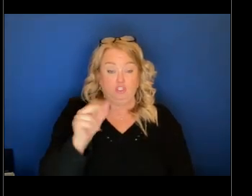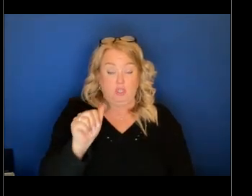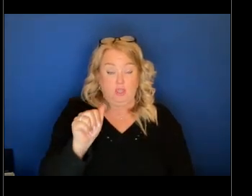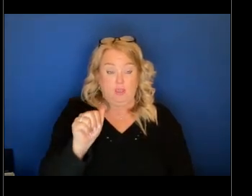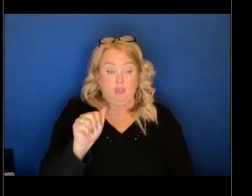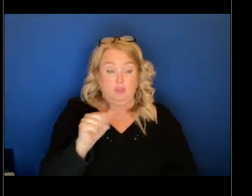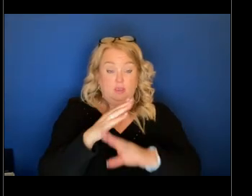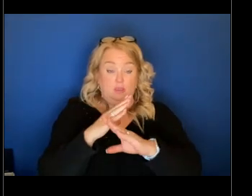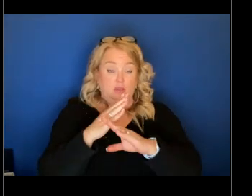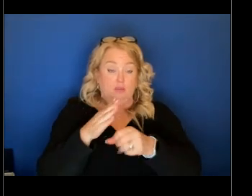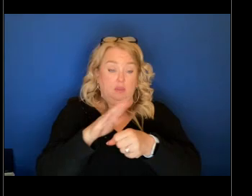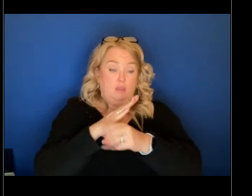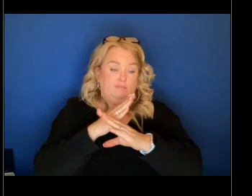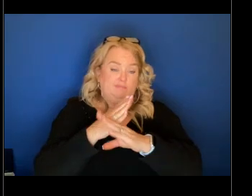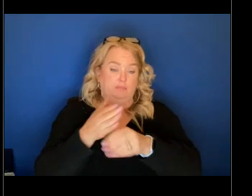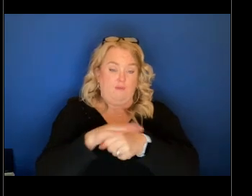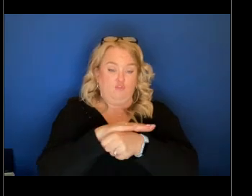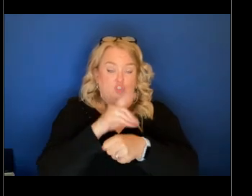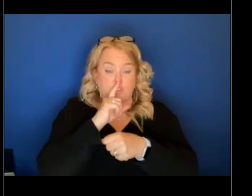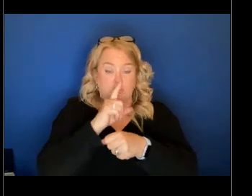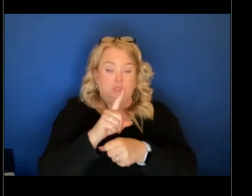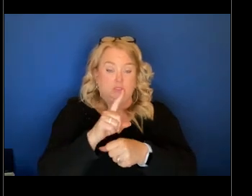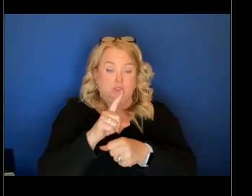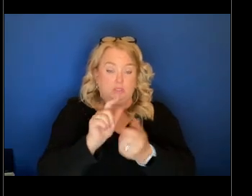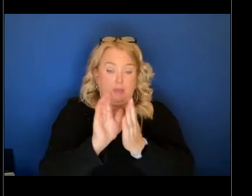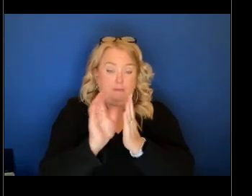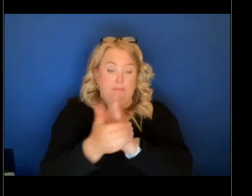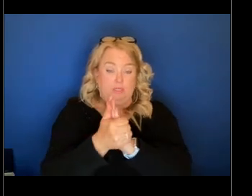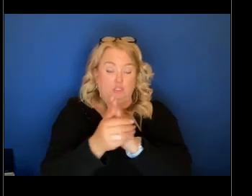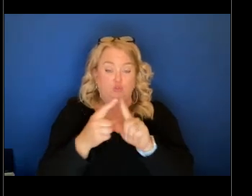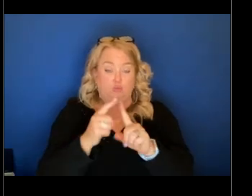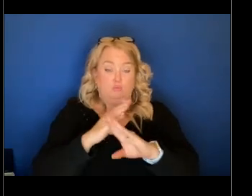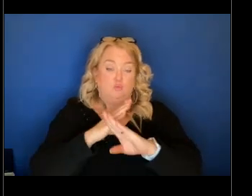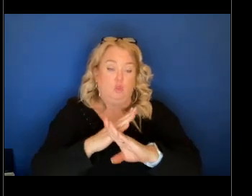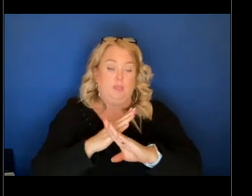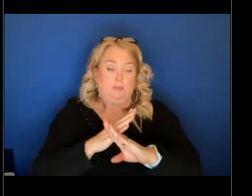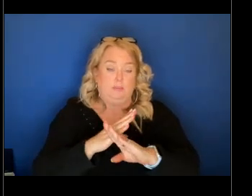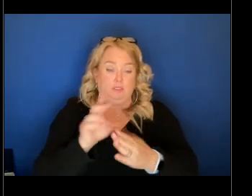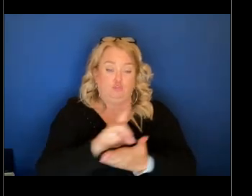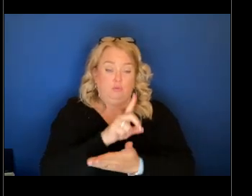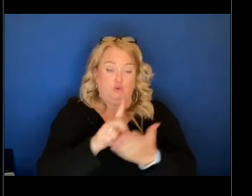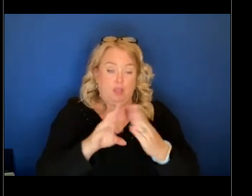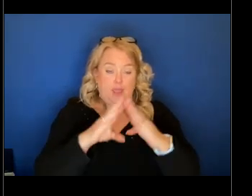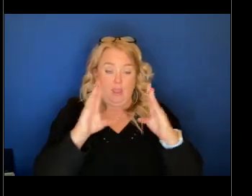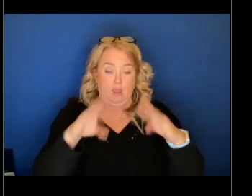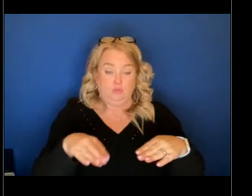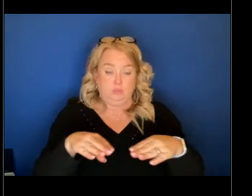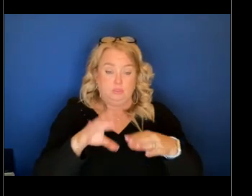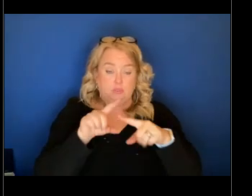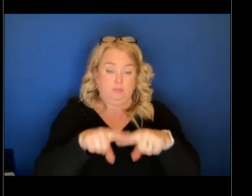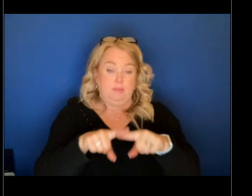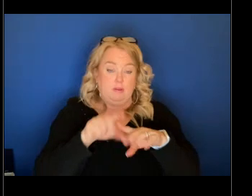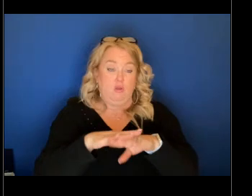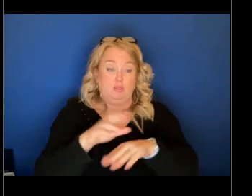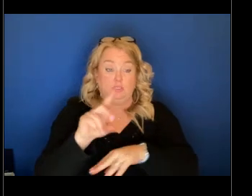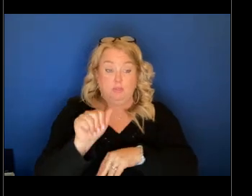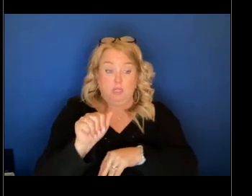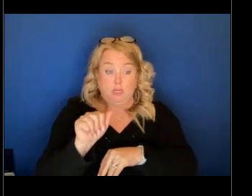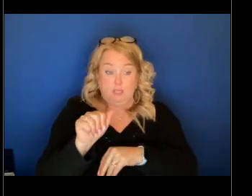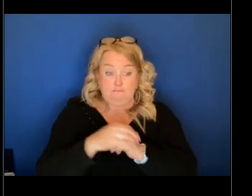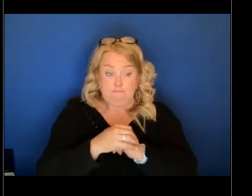was amended to prohibit discriminatory housing practices based on disability.